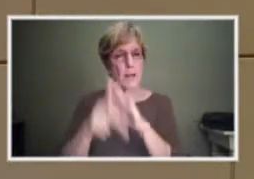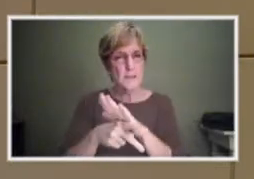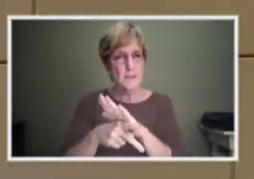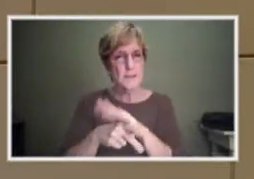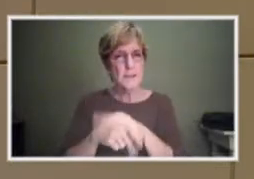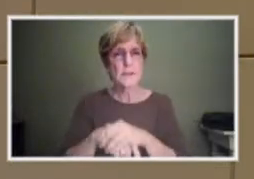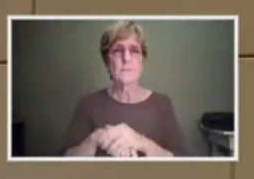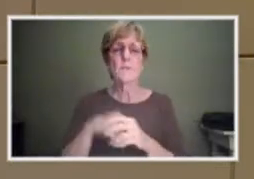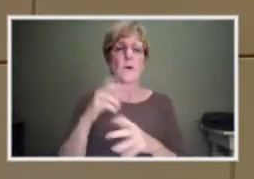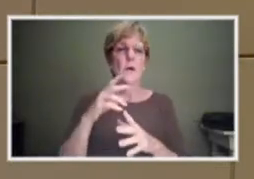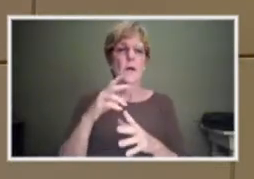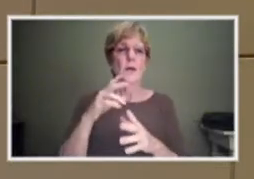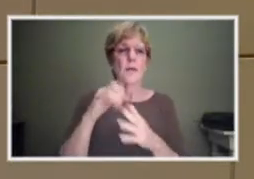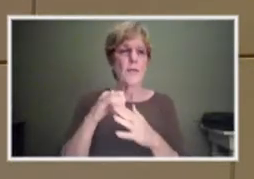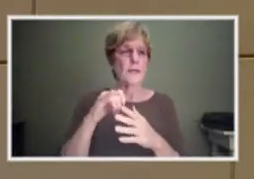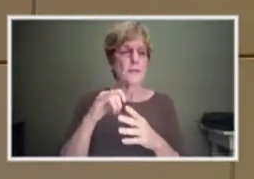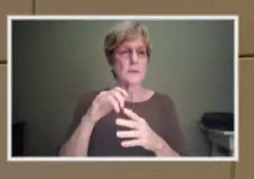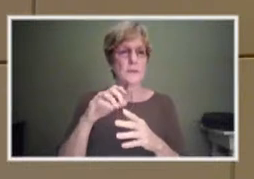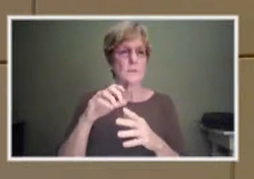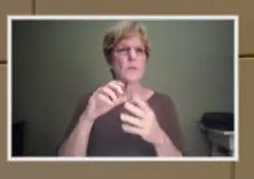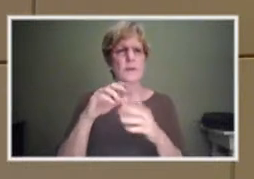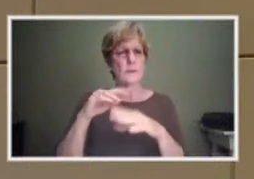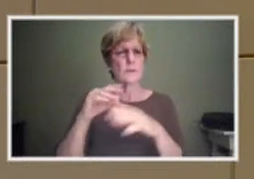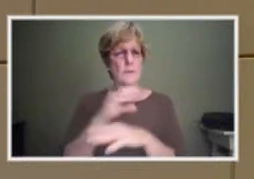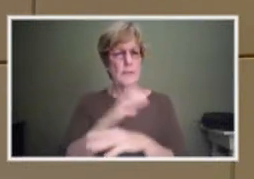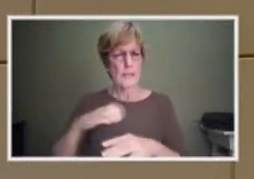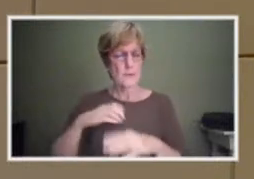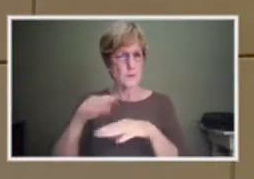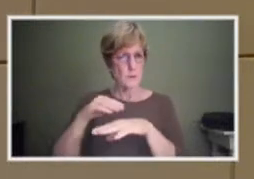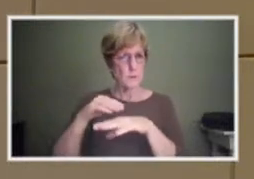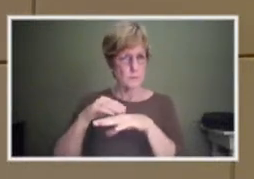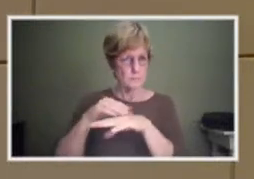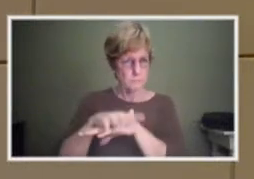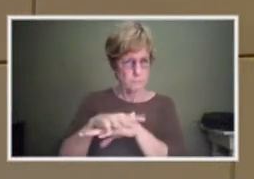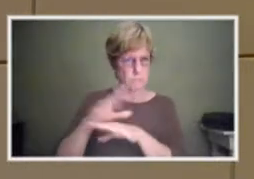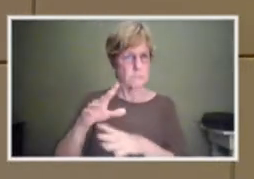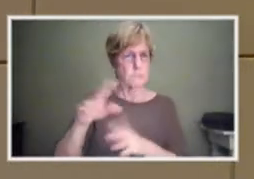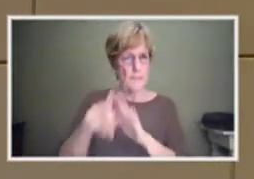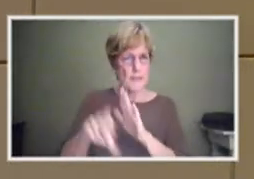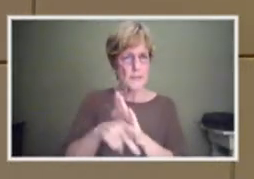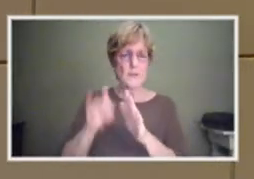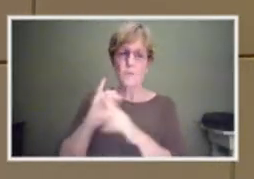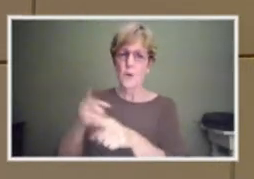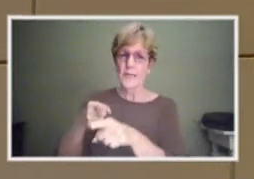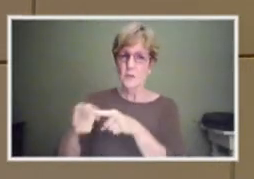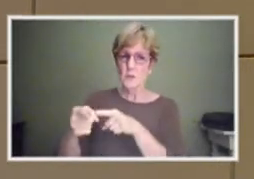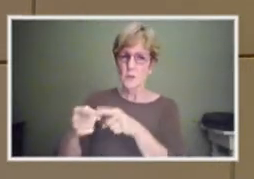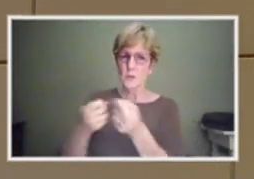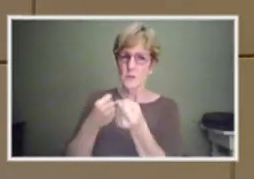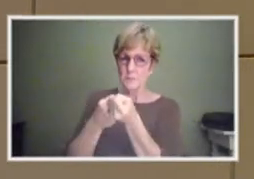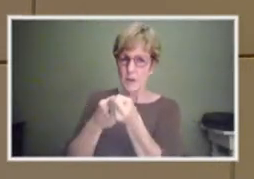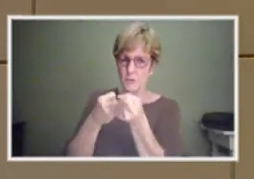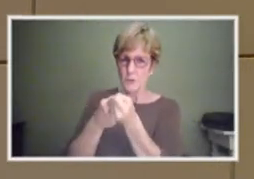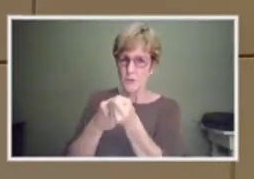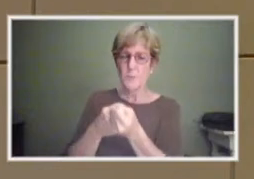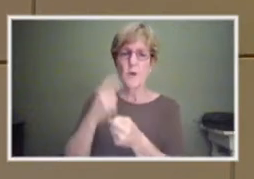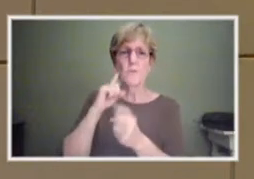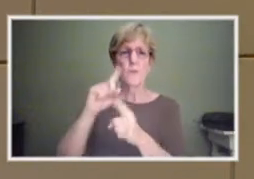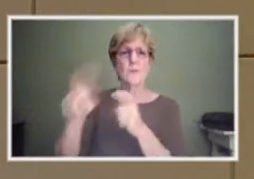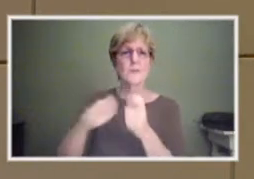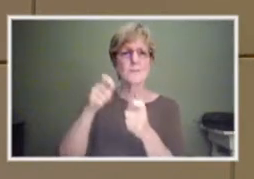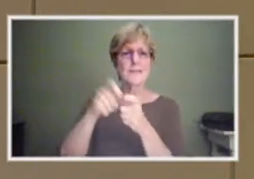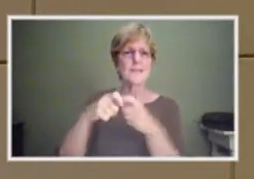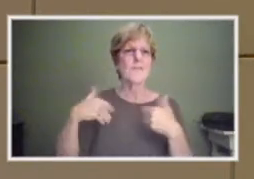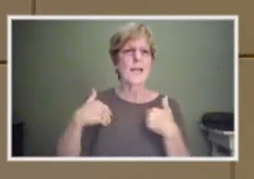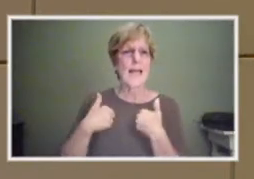resolution revising the council adopted sponsorship policy to account for exclusive sponsorships provided for specific animal